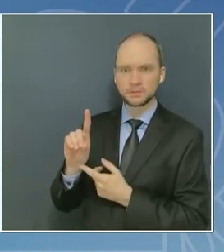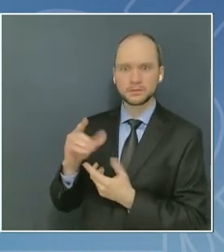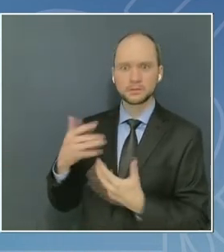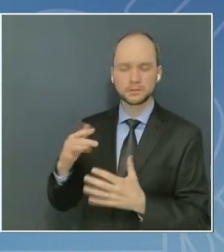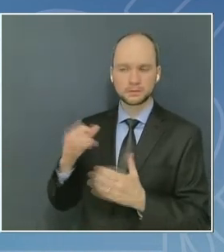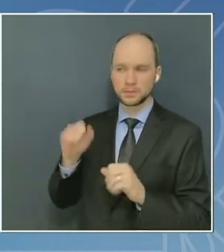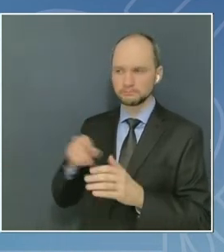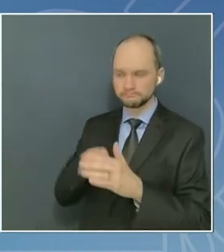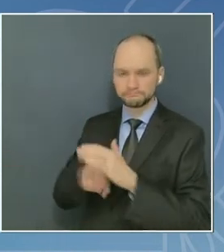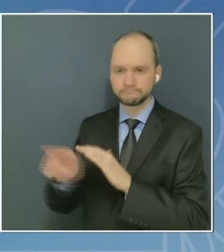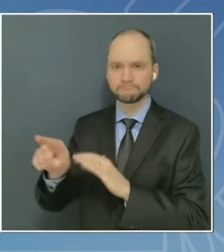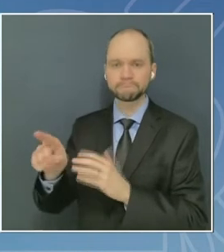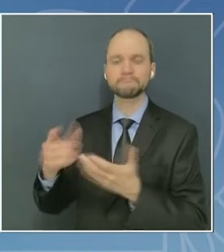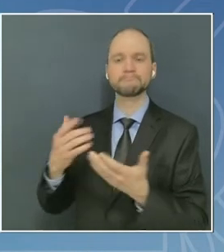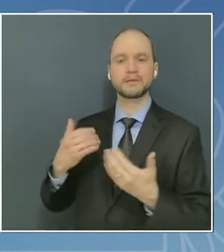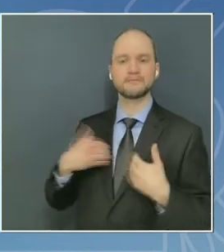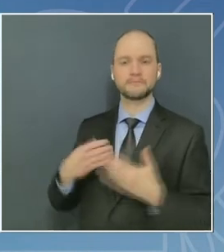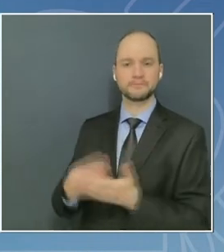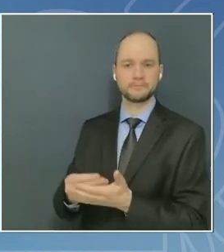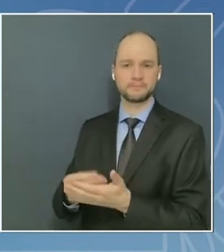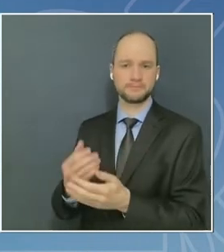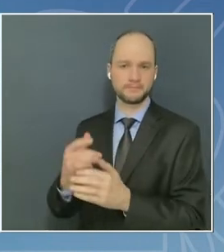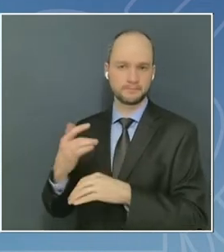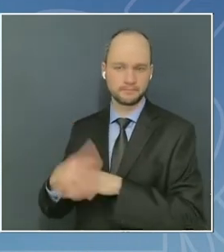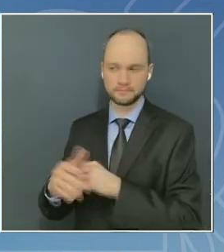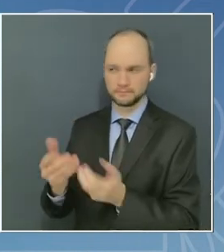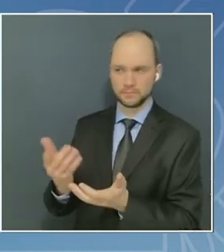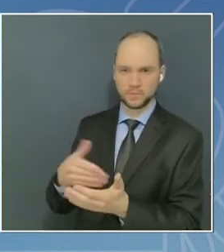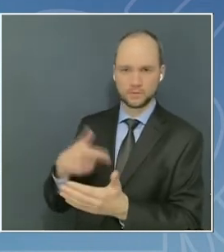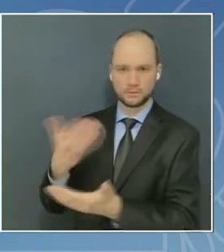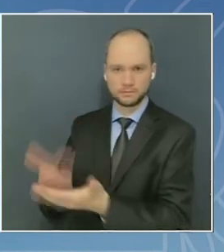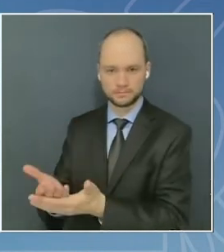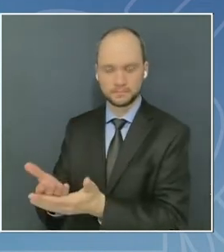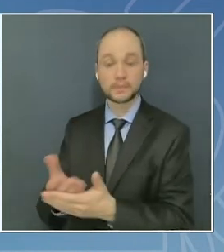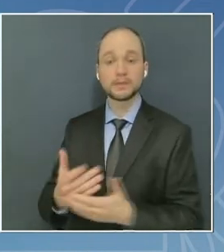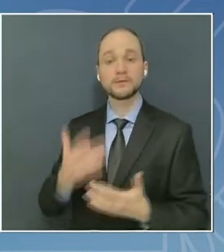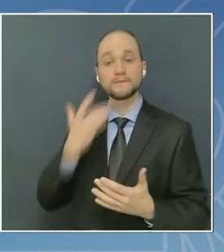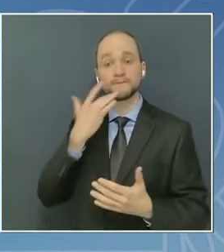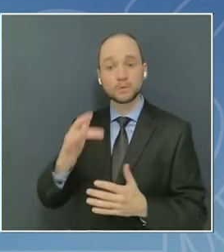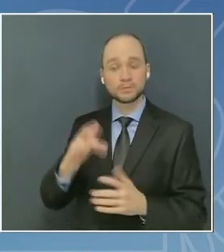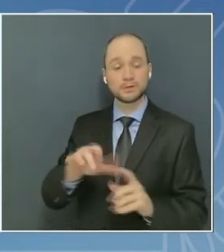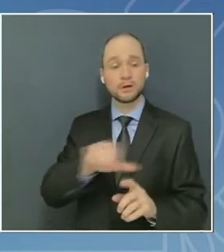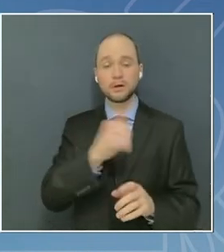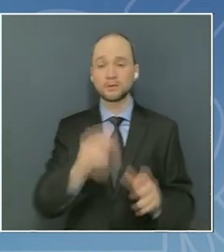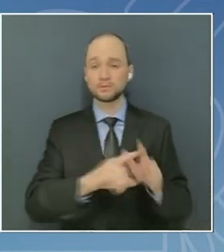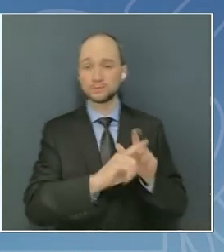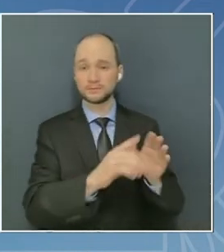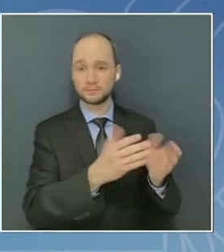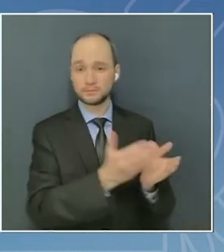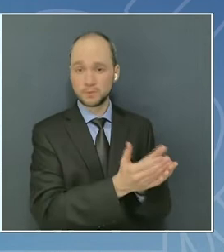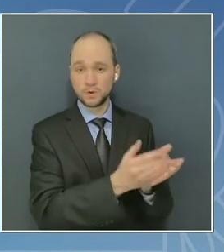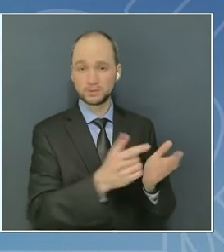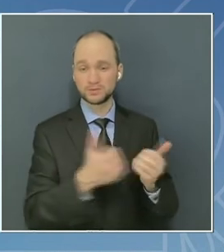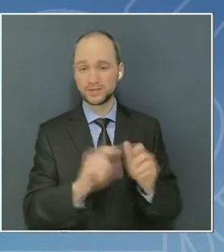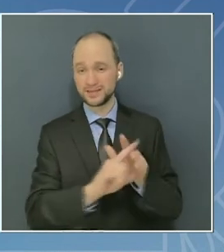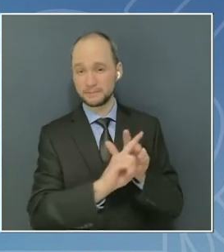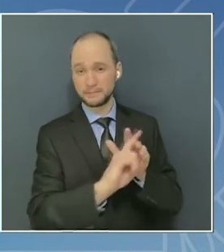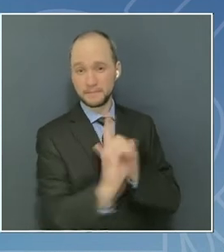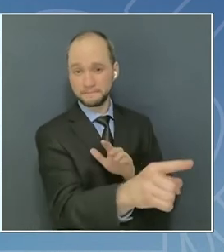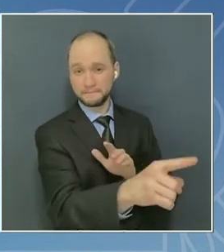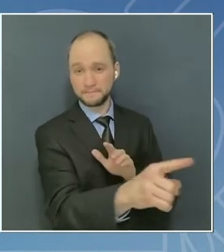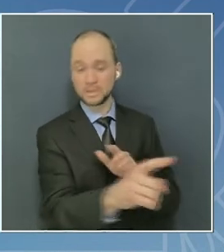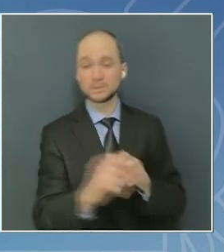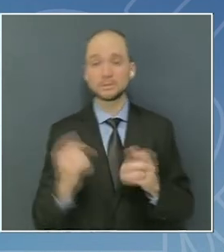very fortunate for them at that moment, another refugee boat was also trying to escape. And so the guards, through